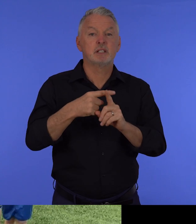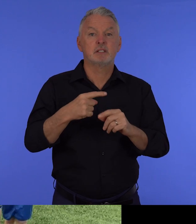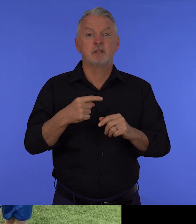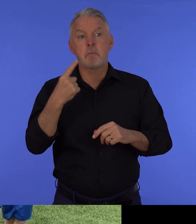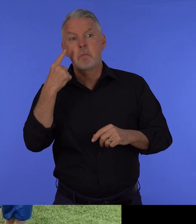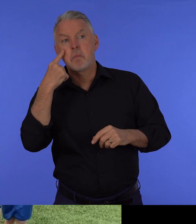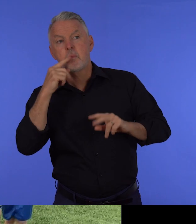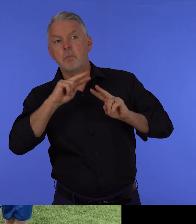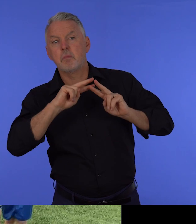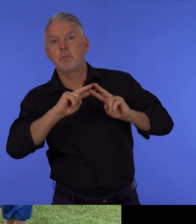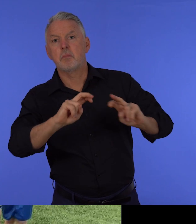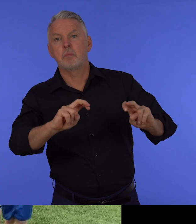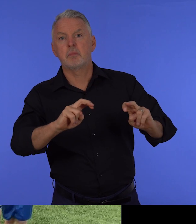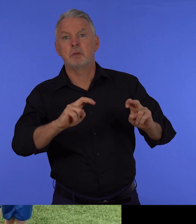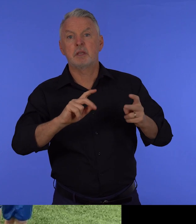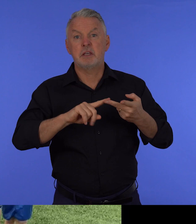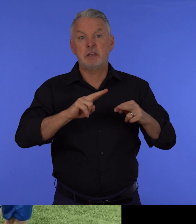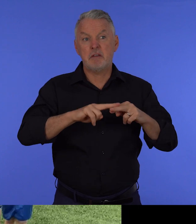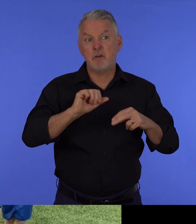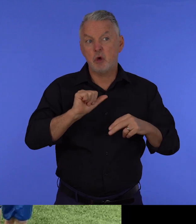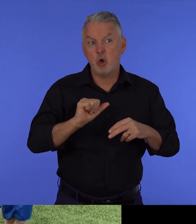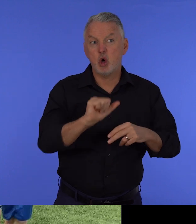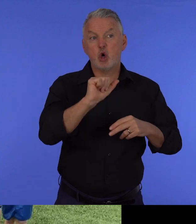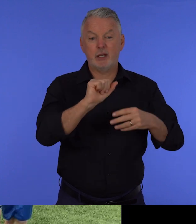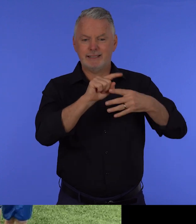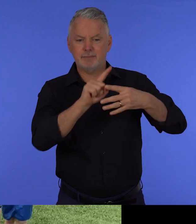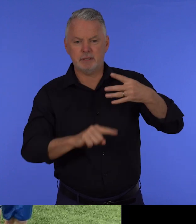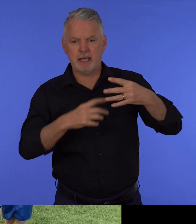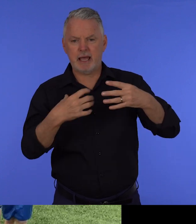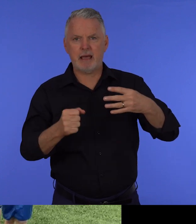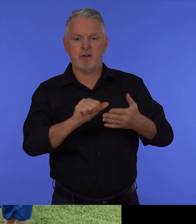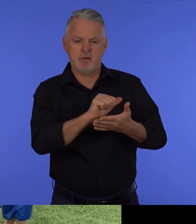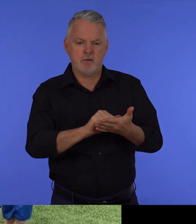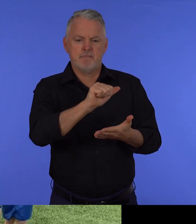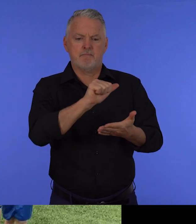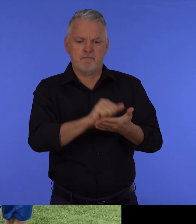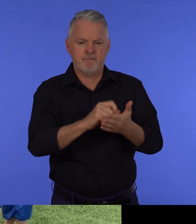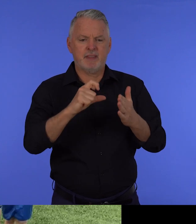we'll continue athletics, and we will look further into having her